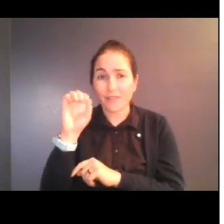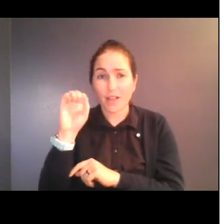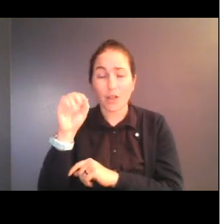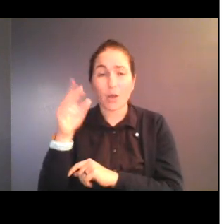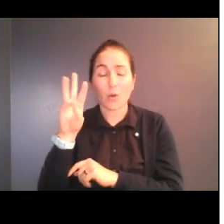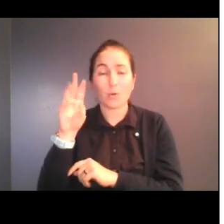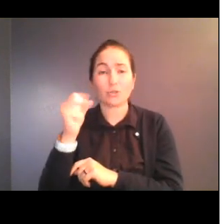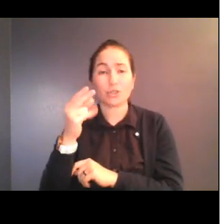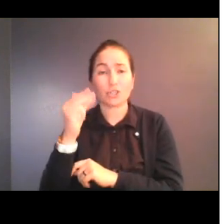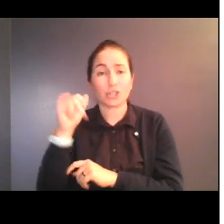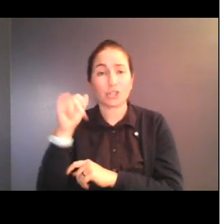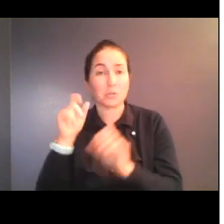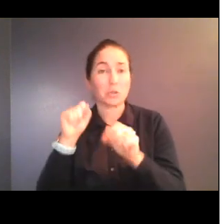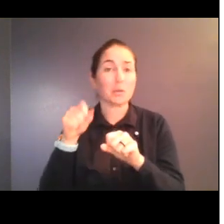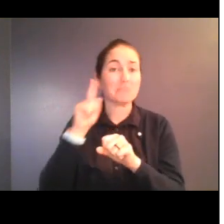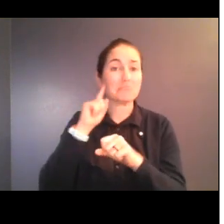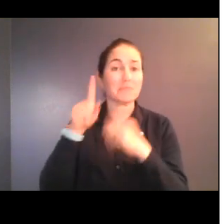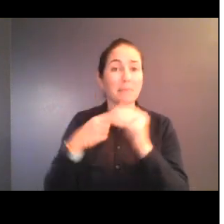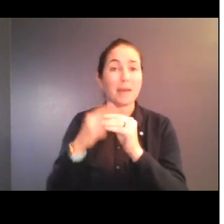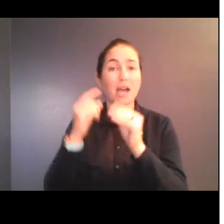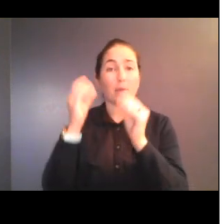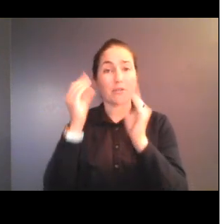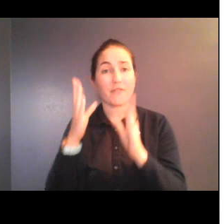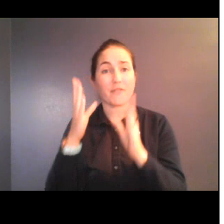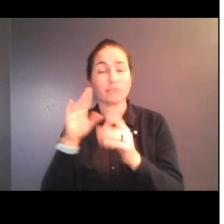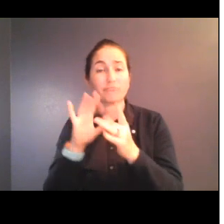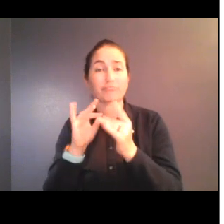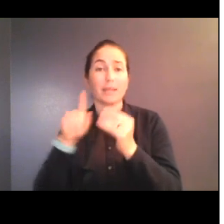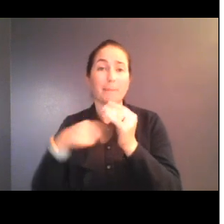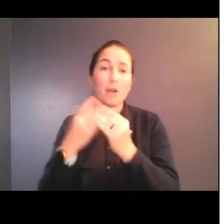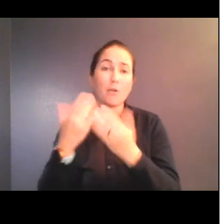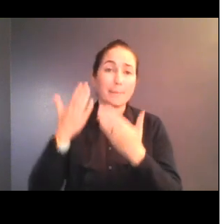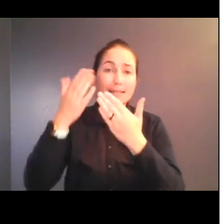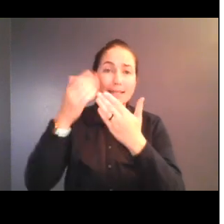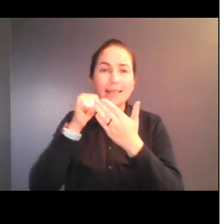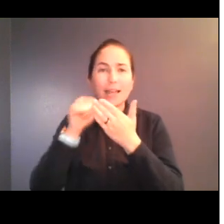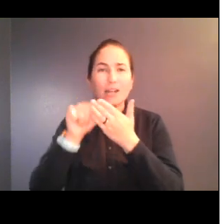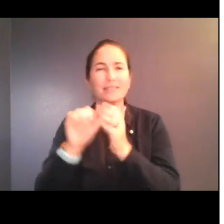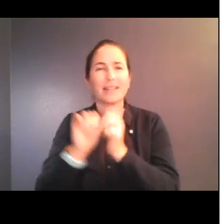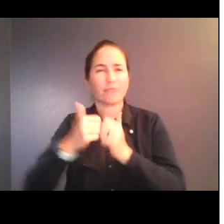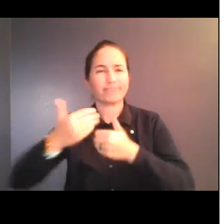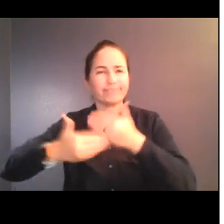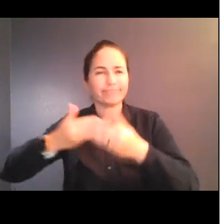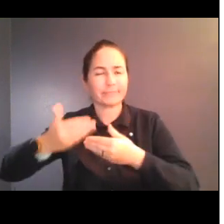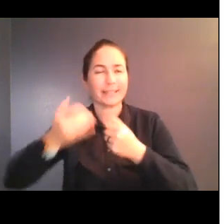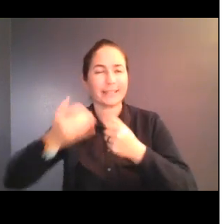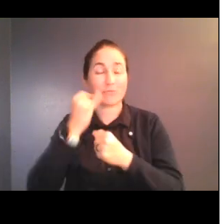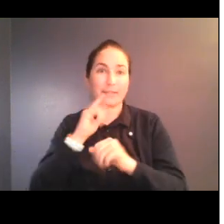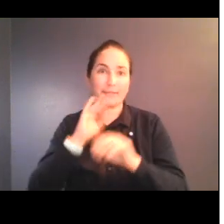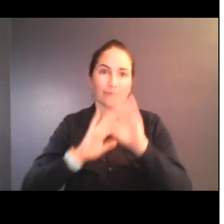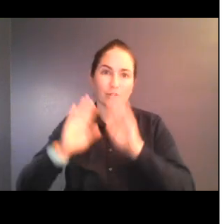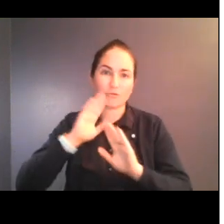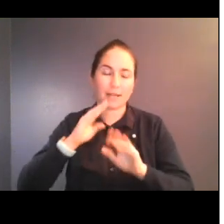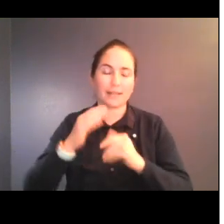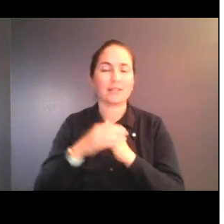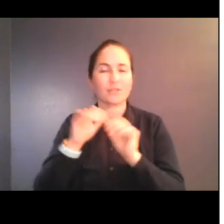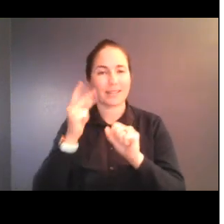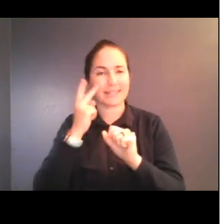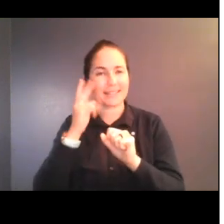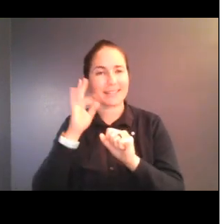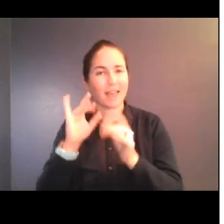scoop from like professors who talk about recommendation letters and how that whole process works and how frustrating it is. So you get to see that kind of